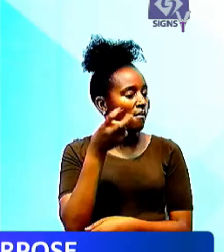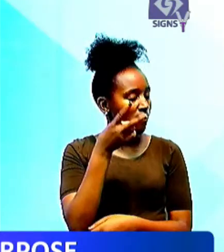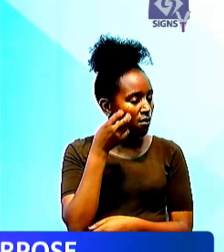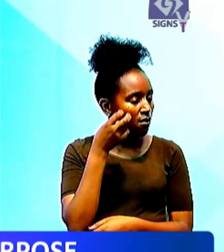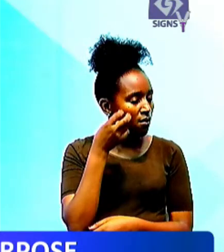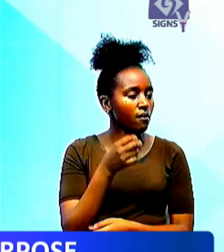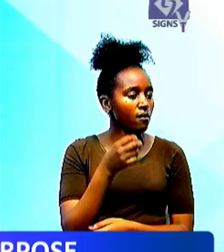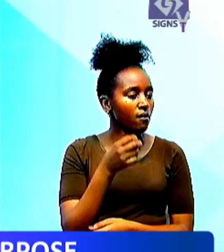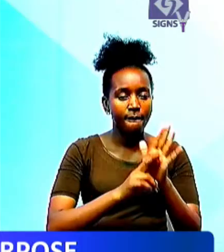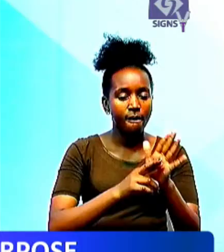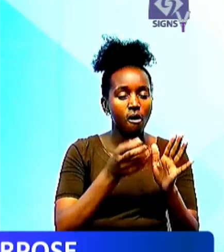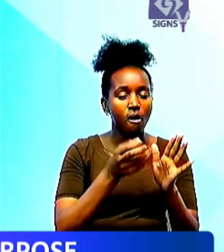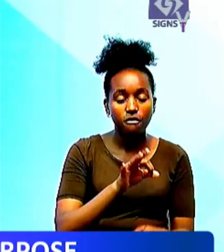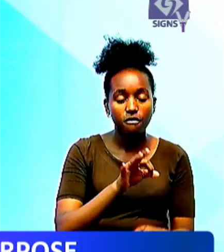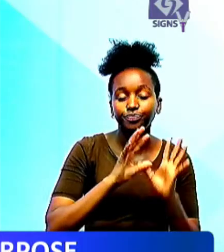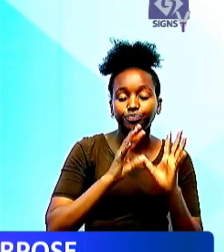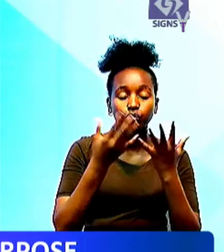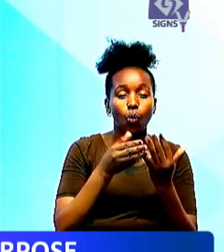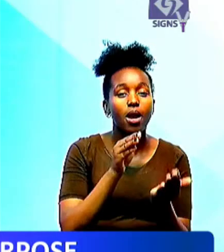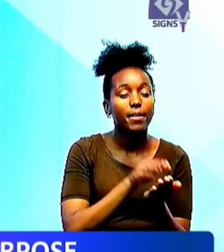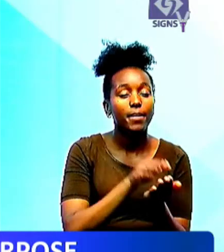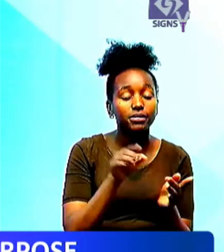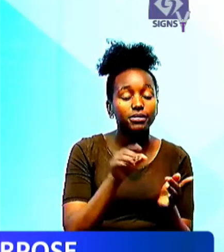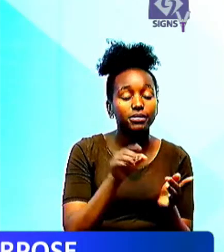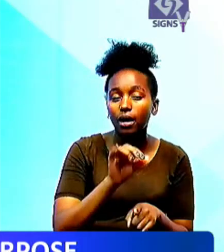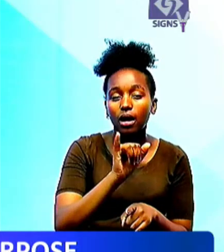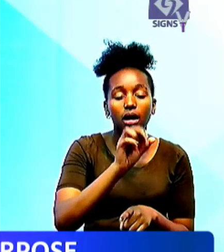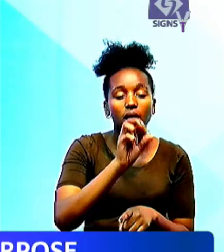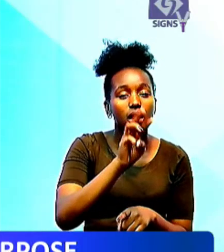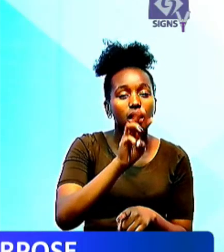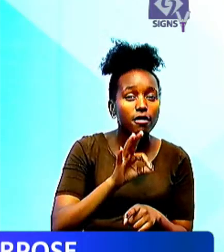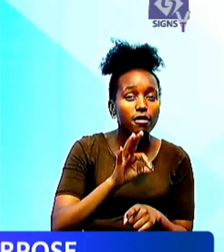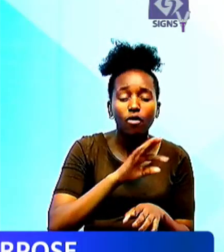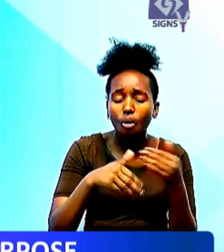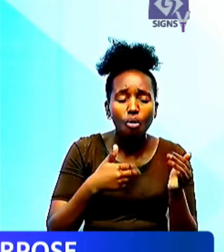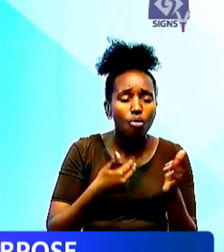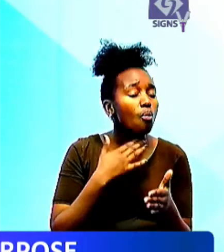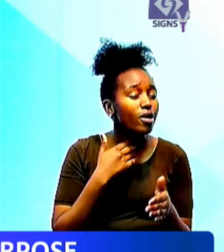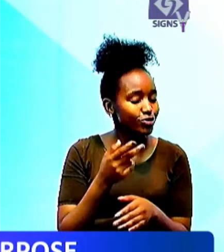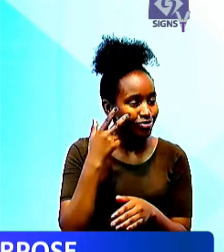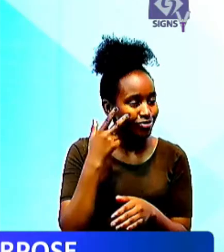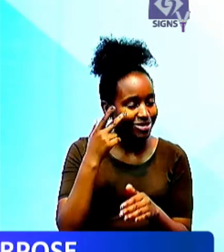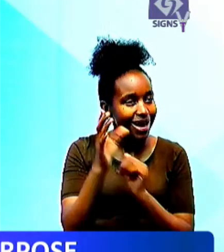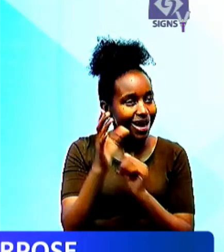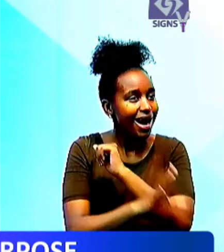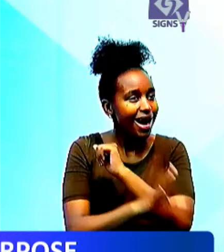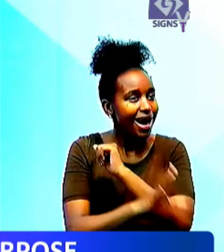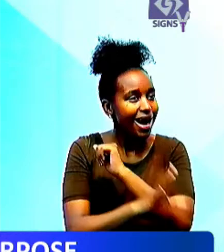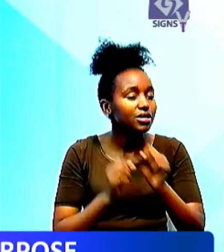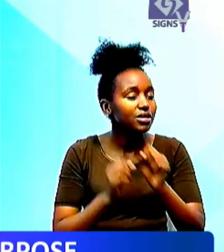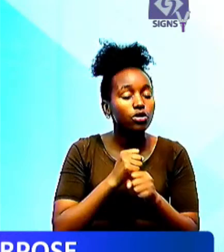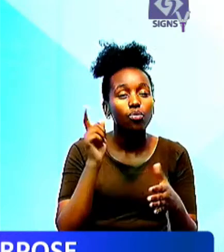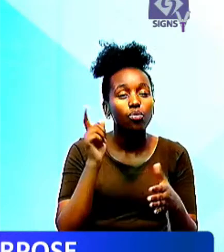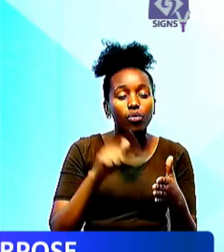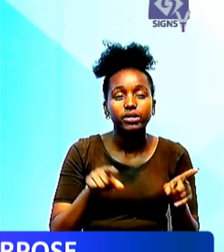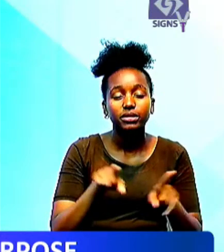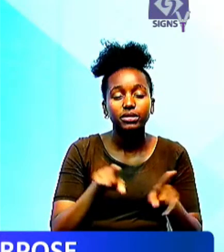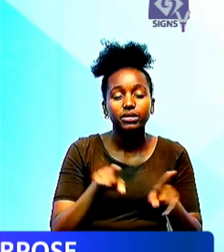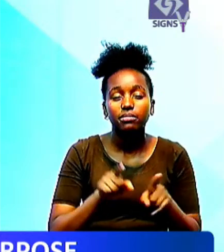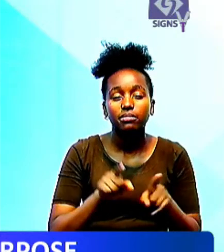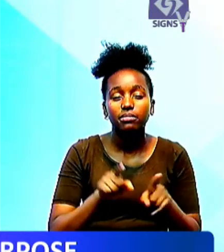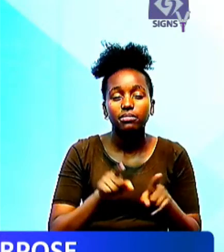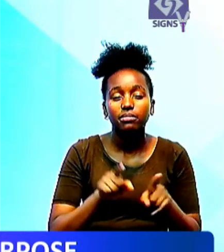representative of the World Bank, all these people, they are watching. What is the country doing? So when we have these things done in a political